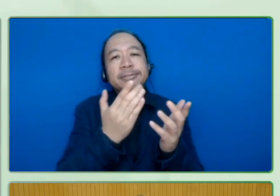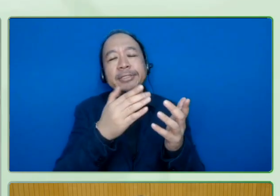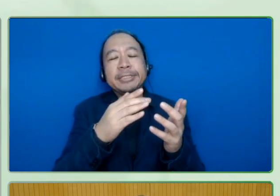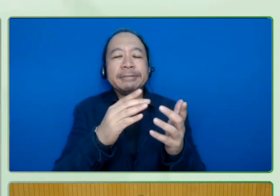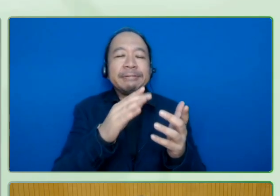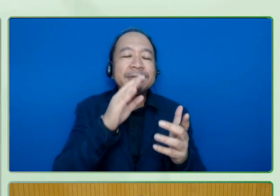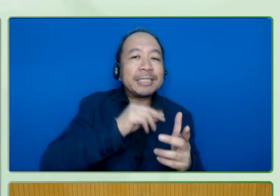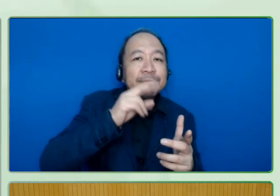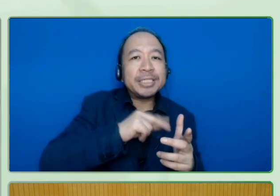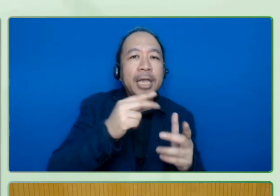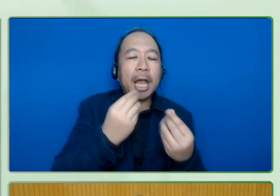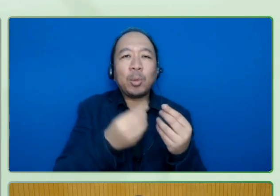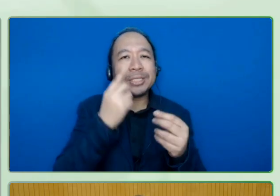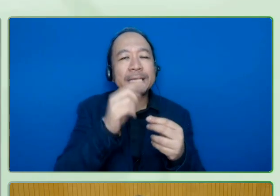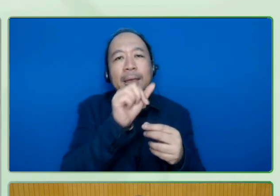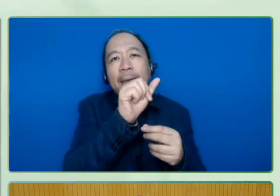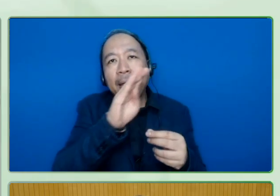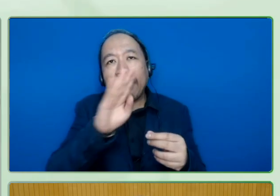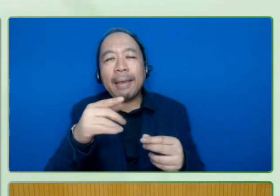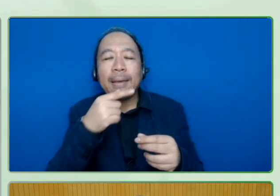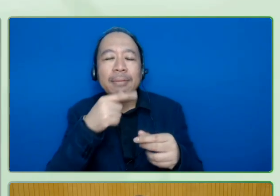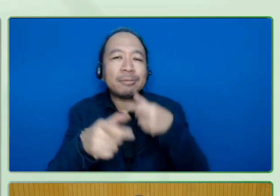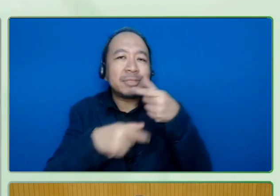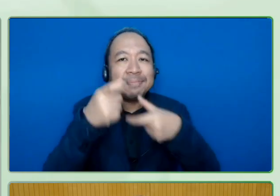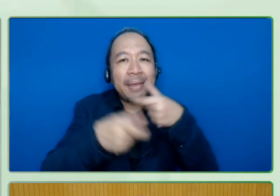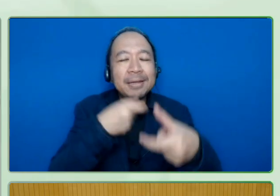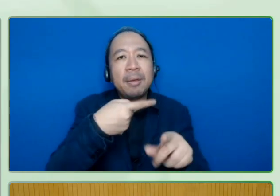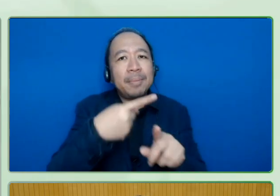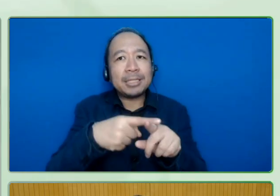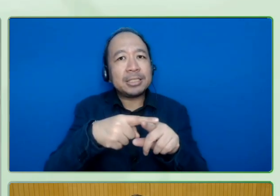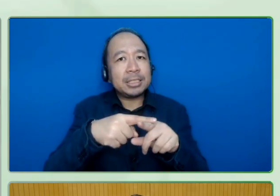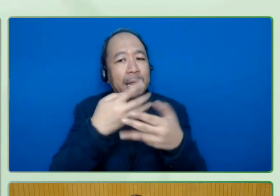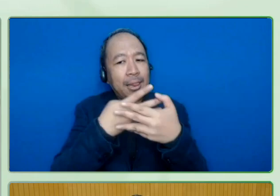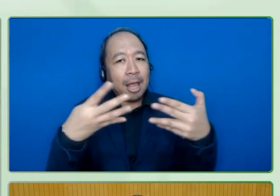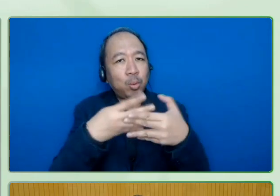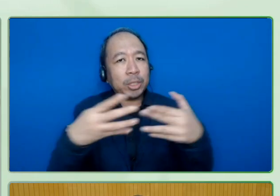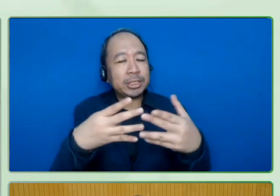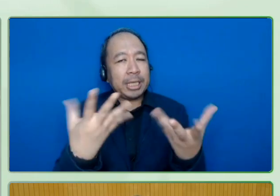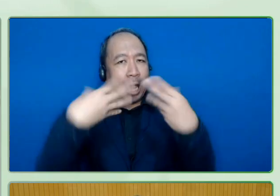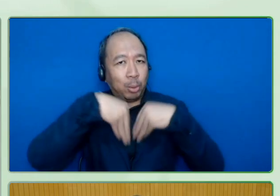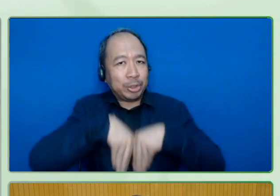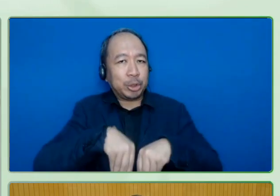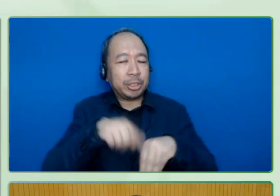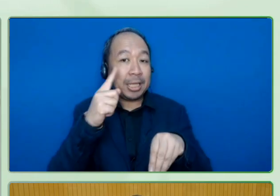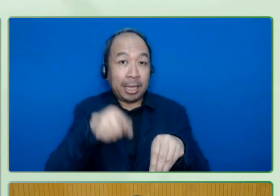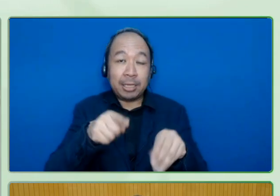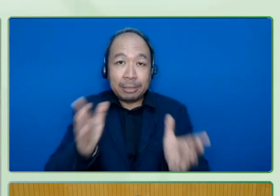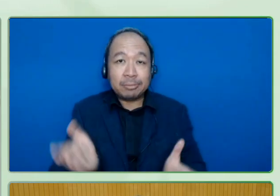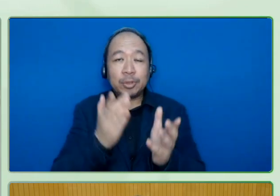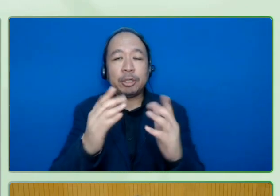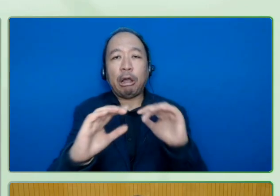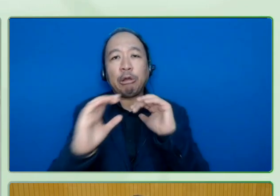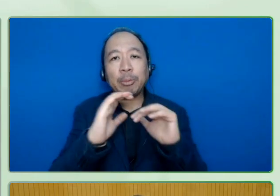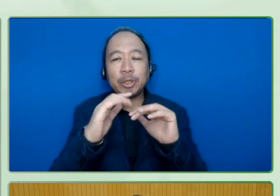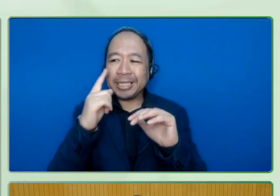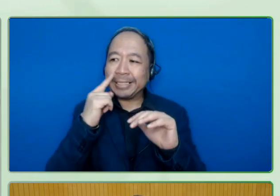and language acquisition. It stimulates logic, it stimulates communication. It gives children a feeling of community,